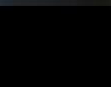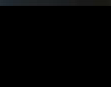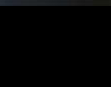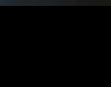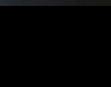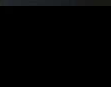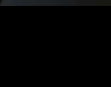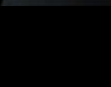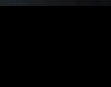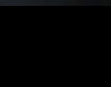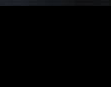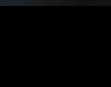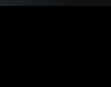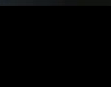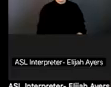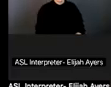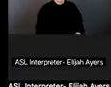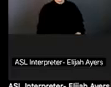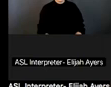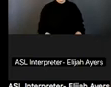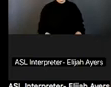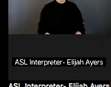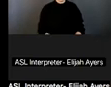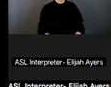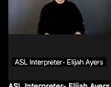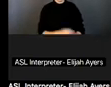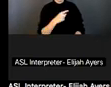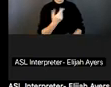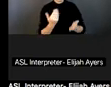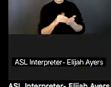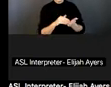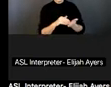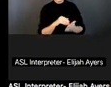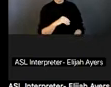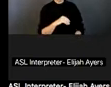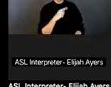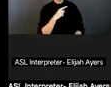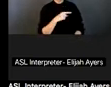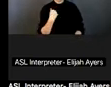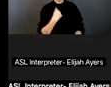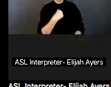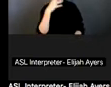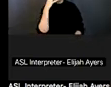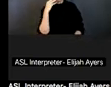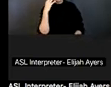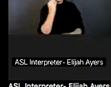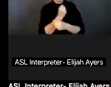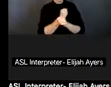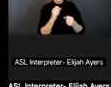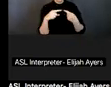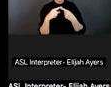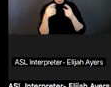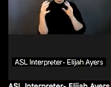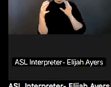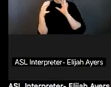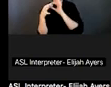So coming back into this, right? We experience safety when we know that we belong. When we know